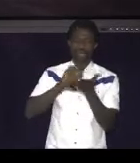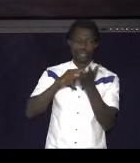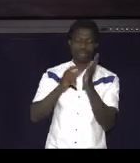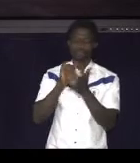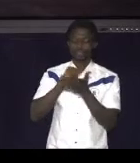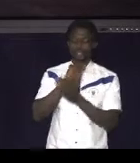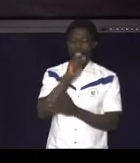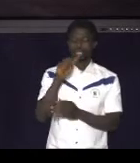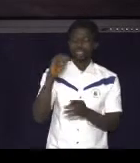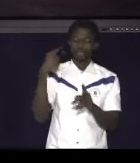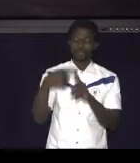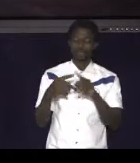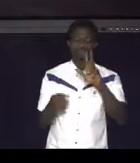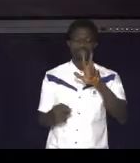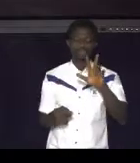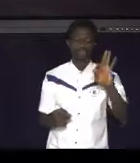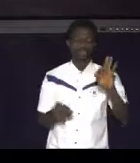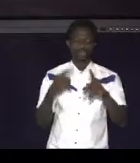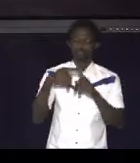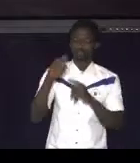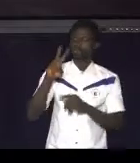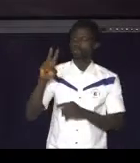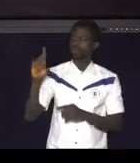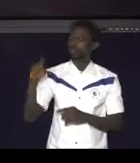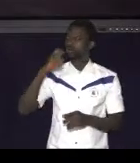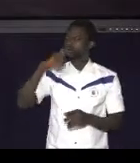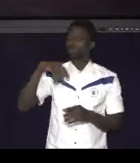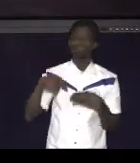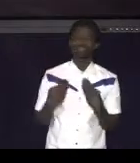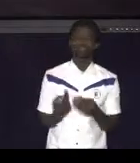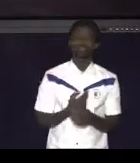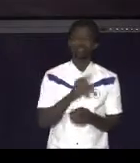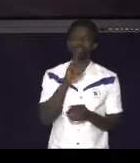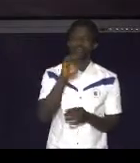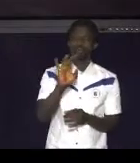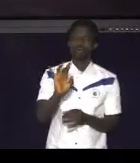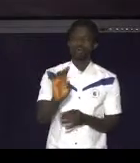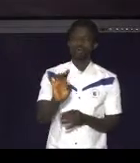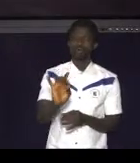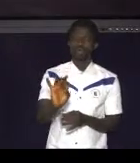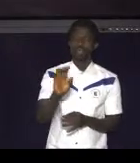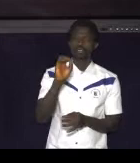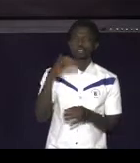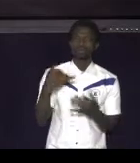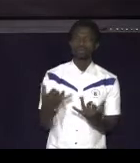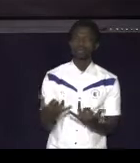that A plus 39 plus 21 must give us 180. Now,